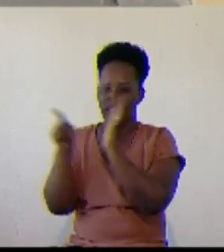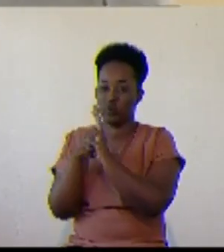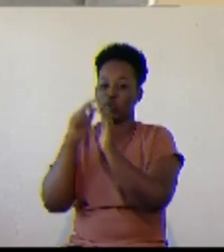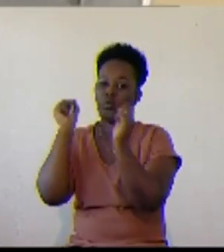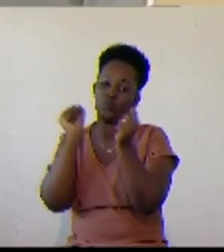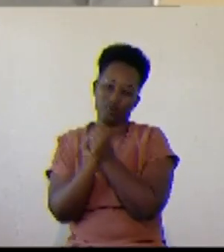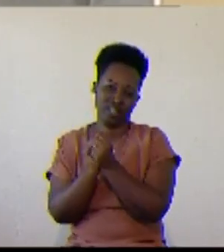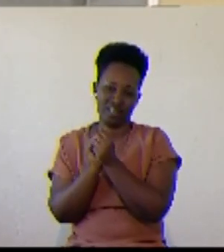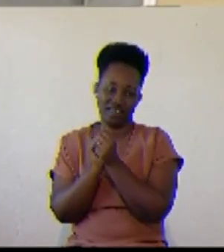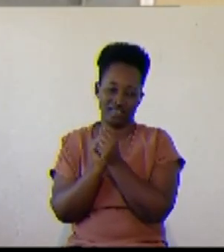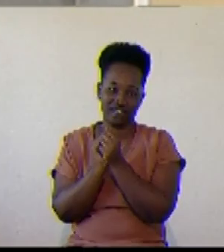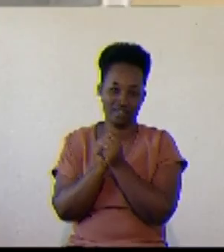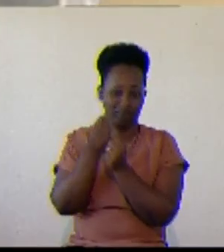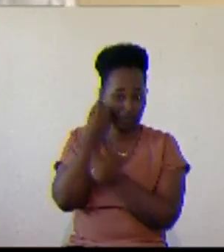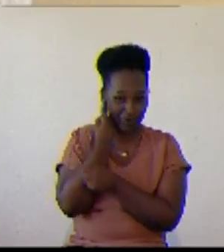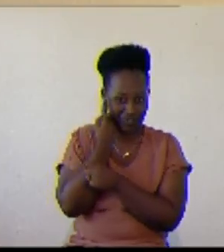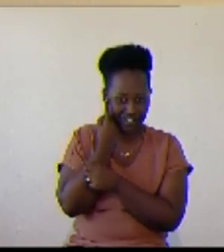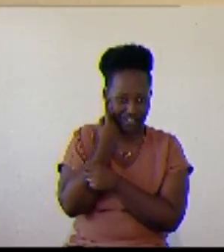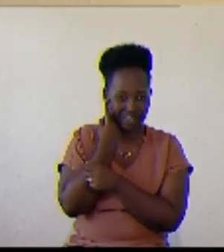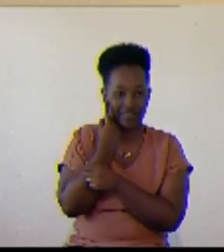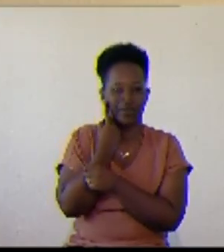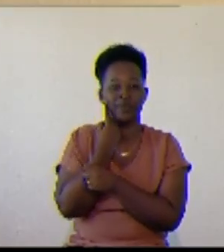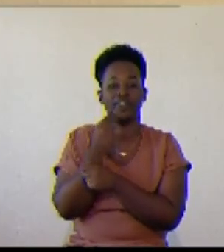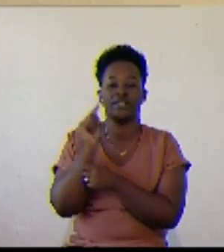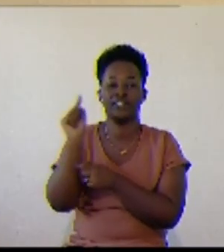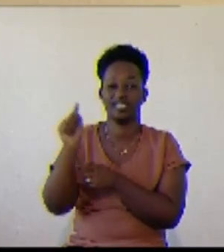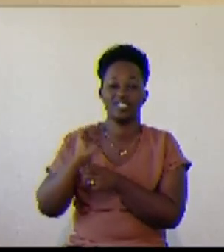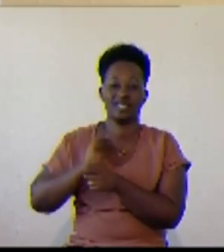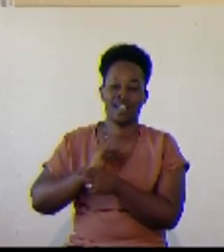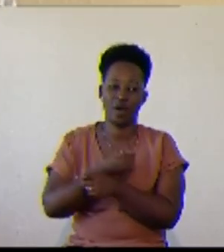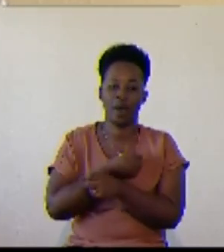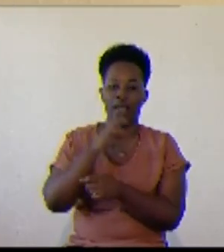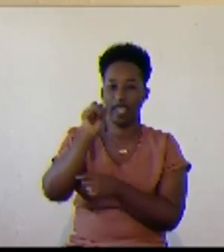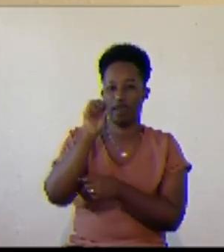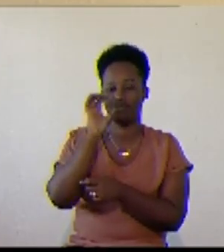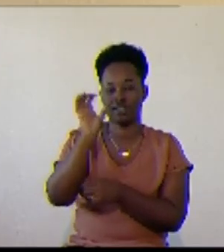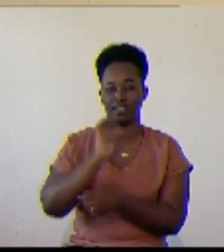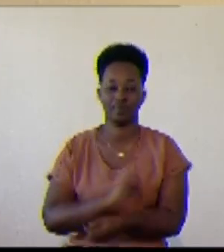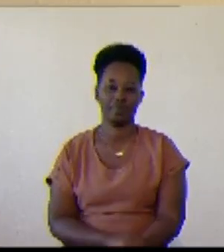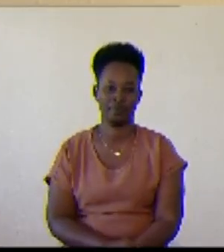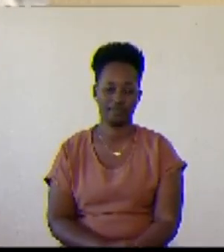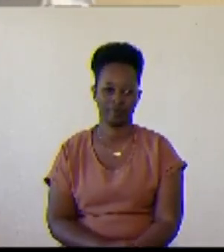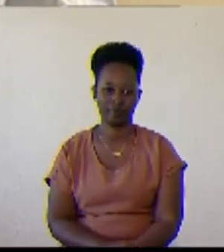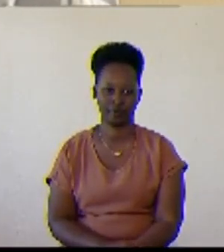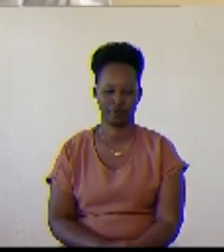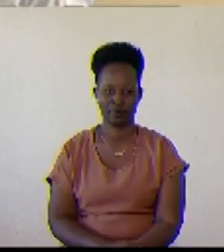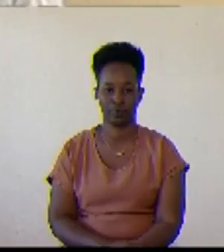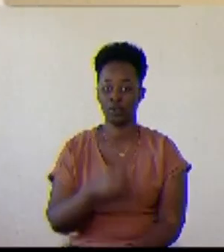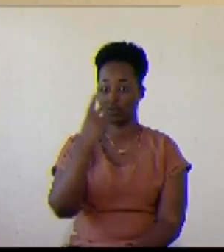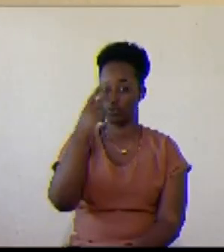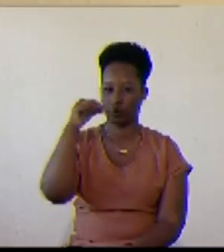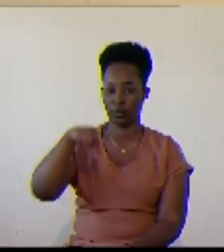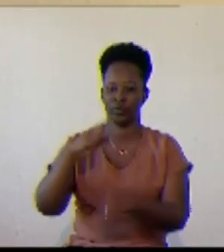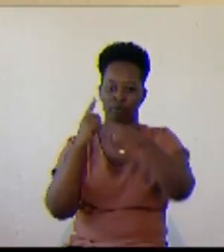10. Altogether, which is 10. So this is our marginal cost function, 2Q plus